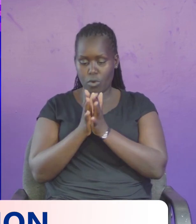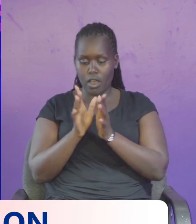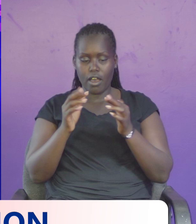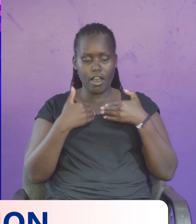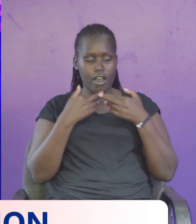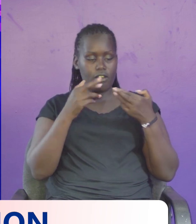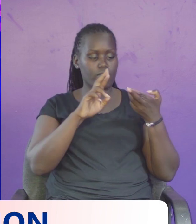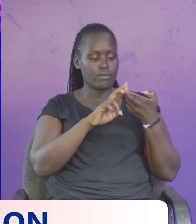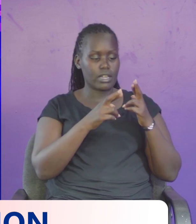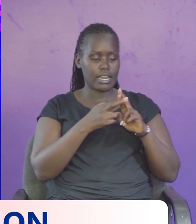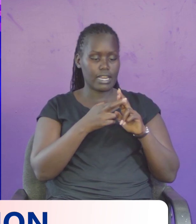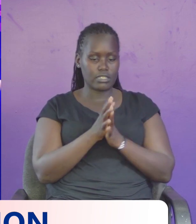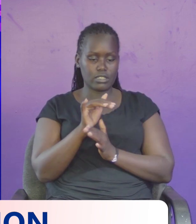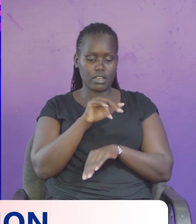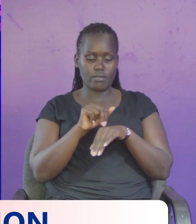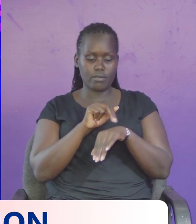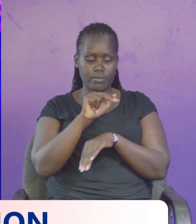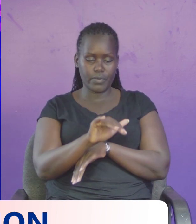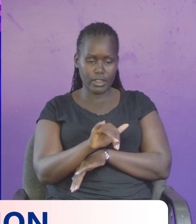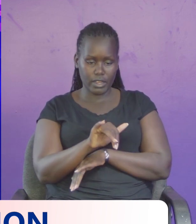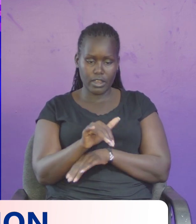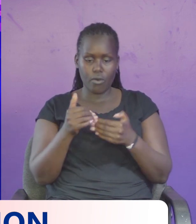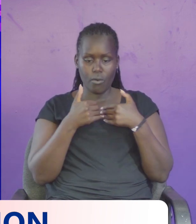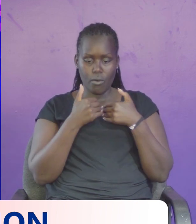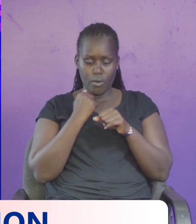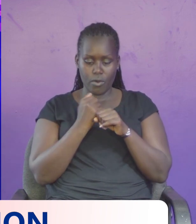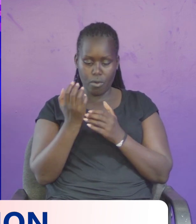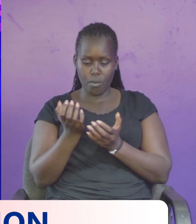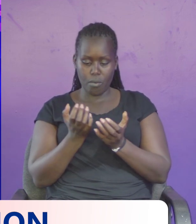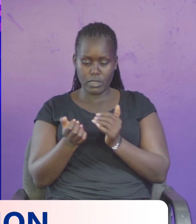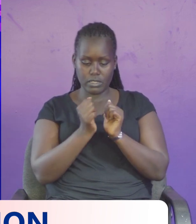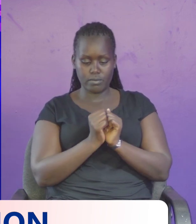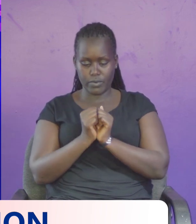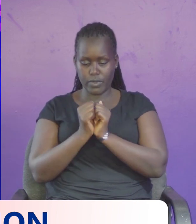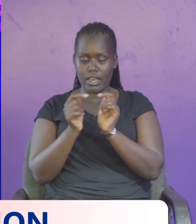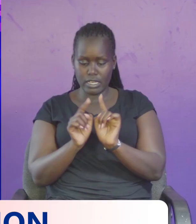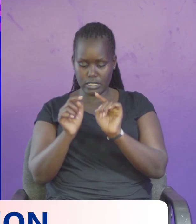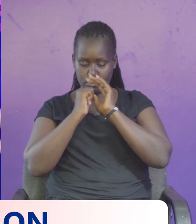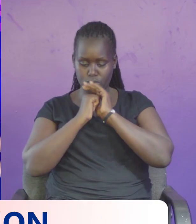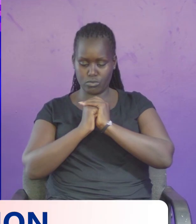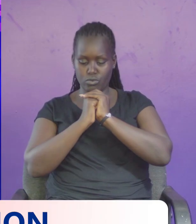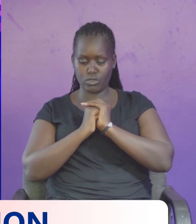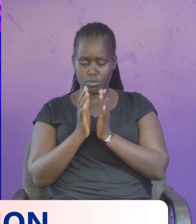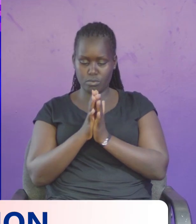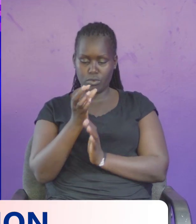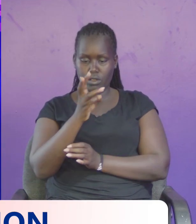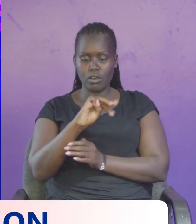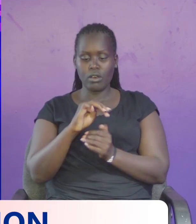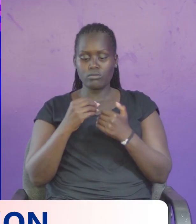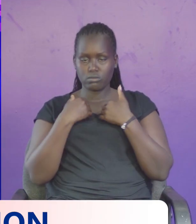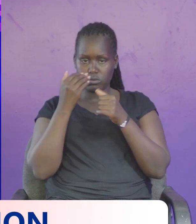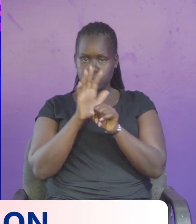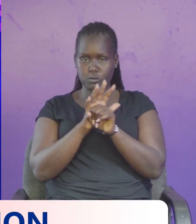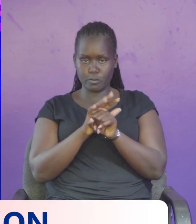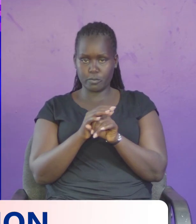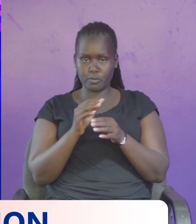those nations. Yeah. We do business with them. We fellowship with them. There's a lot of interactions that